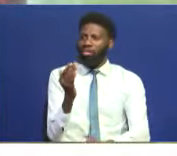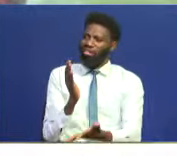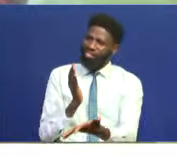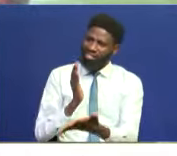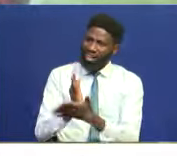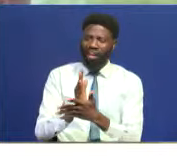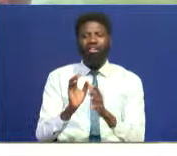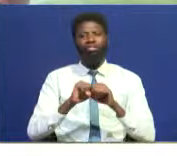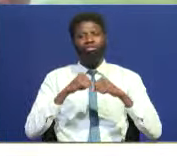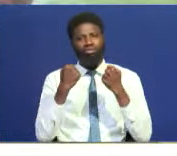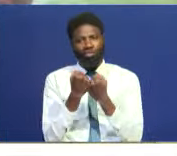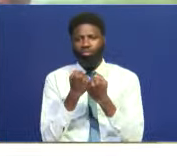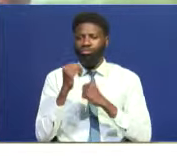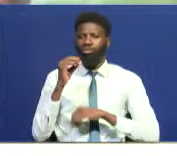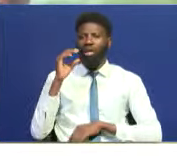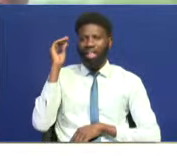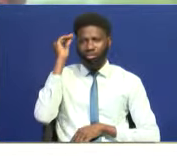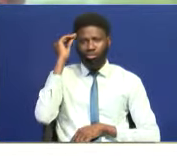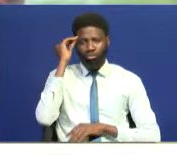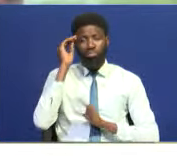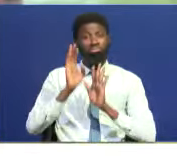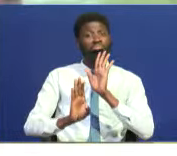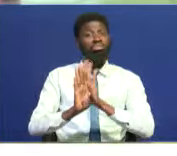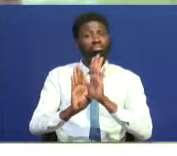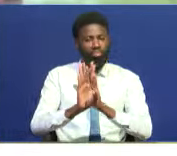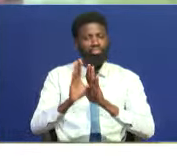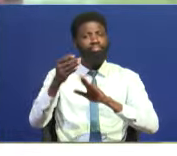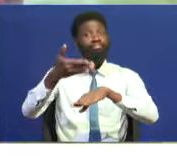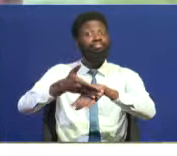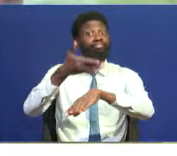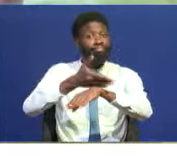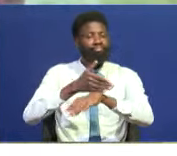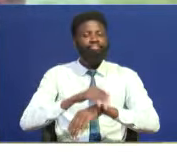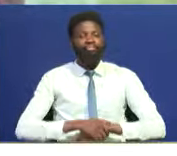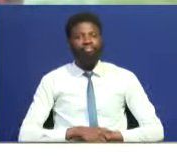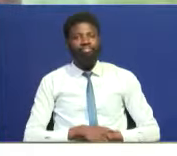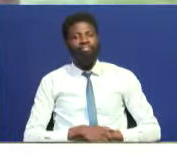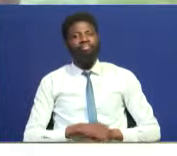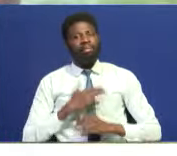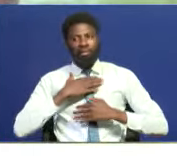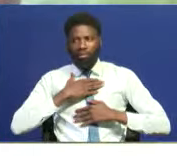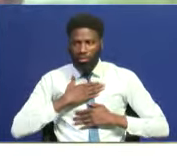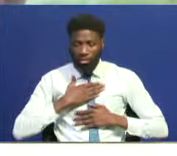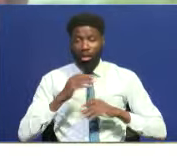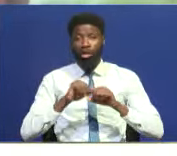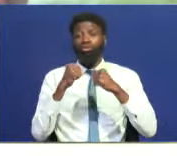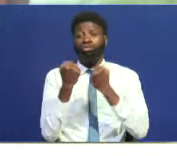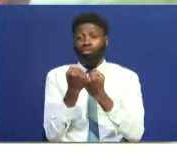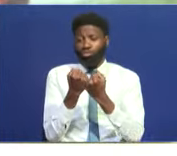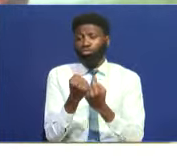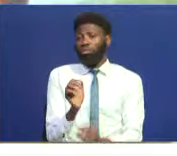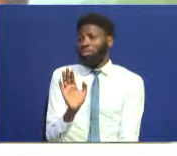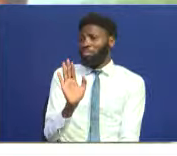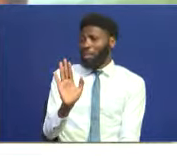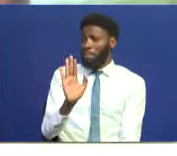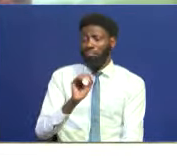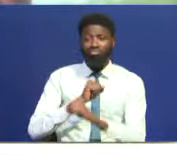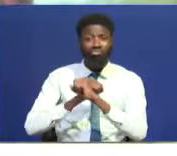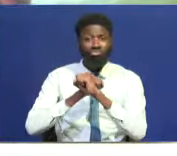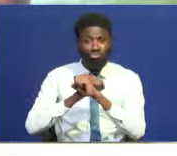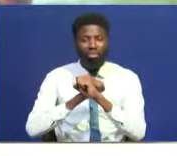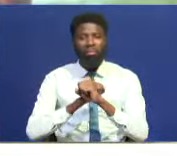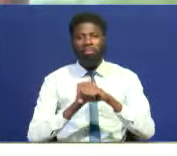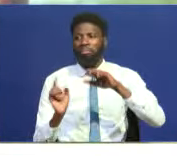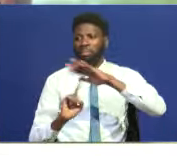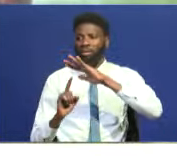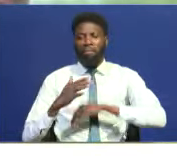and educational development. Your Excellency, social protection is a mandate of my ministry, and we continue